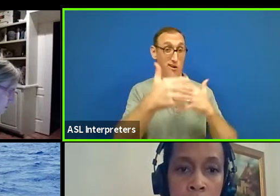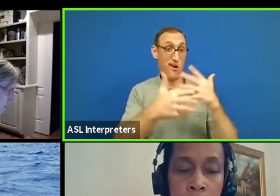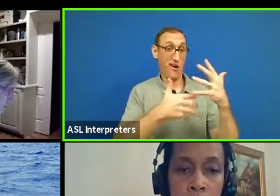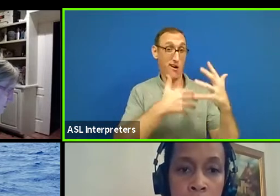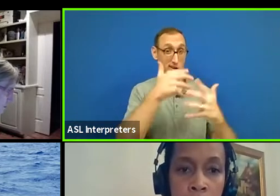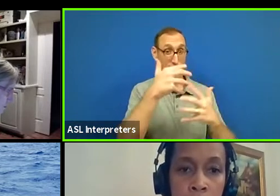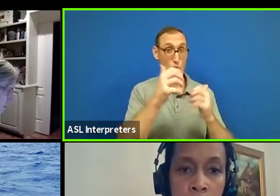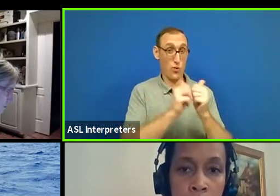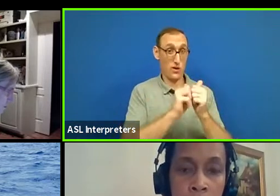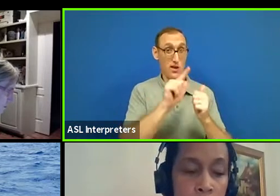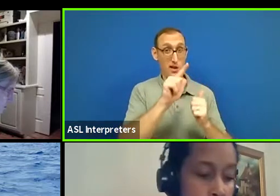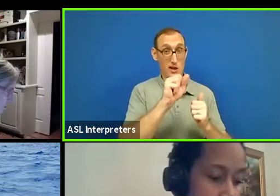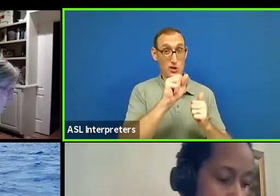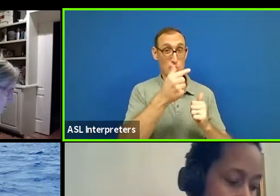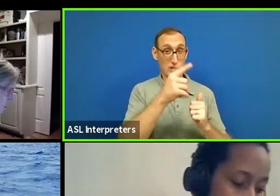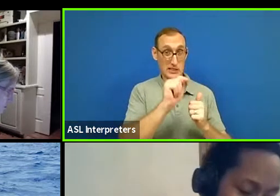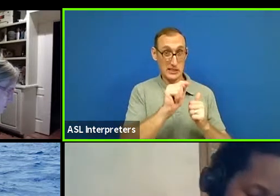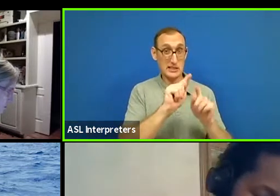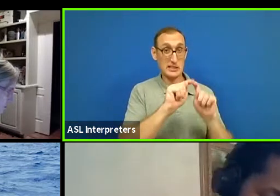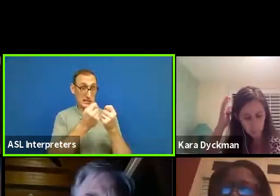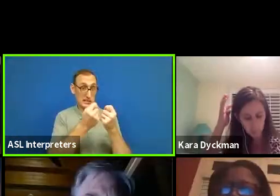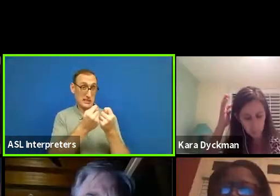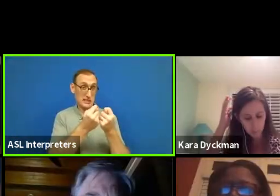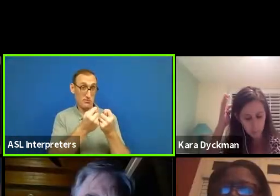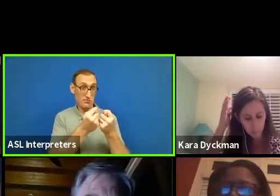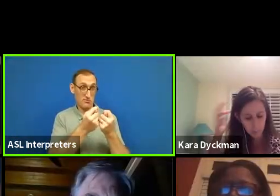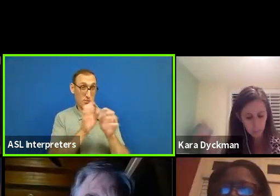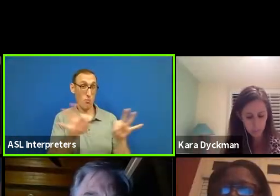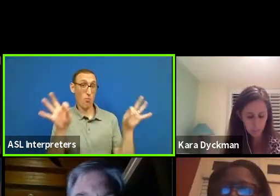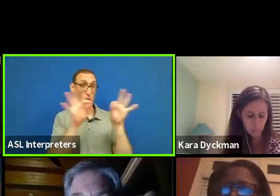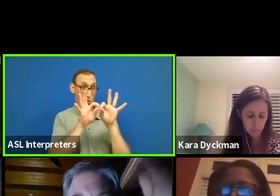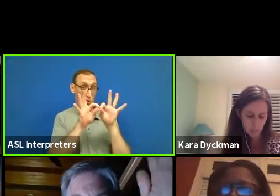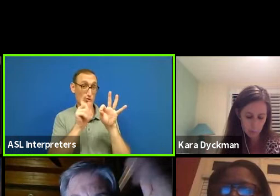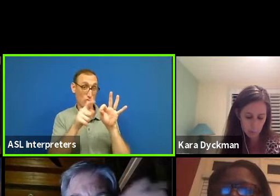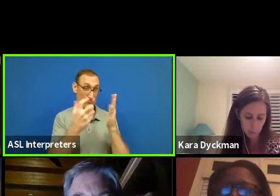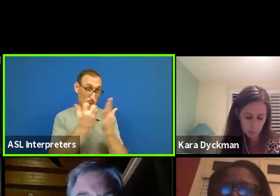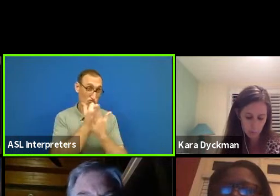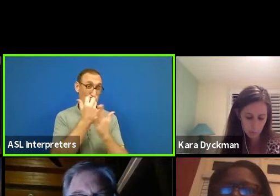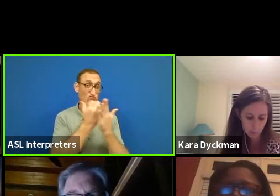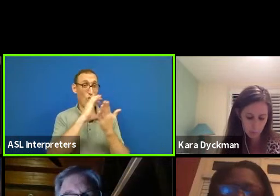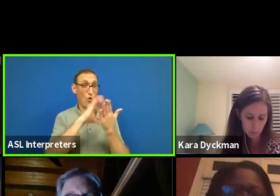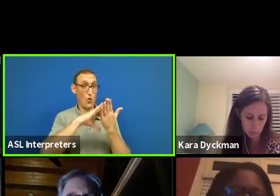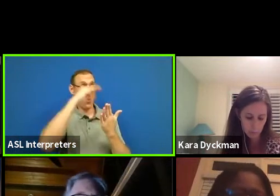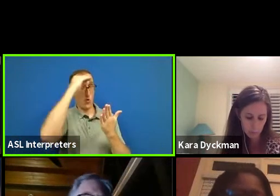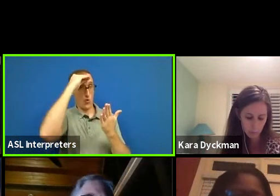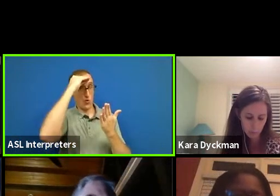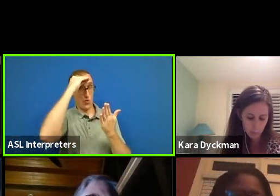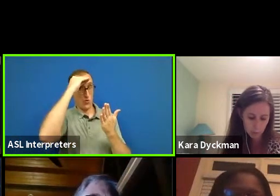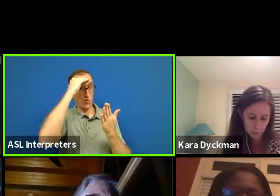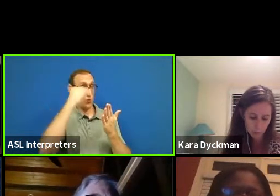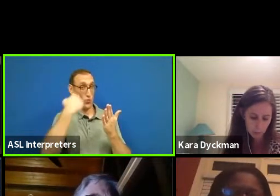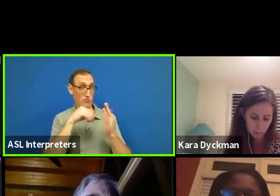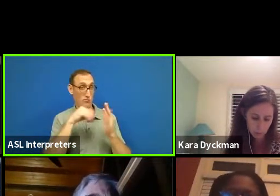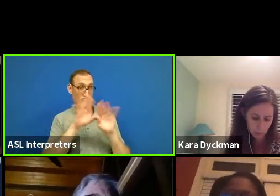our LSGT teams, because I don't think we've got clarity on that even, but I think you're right on spot.